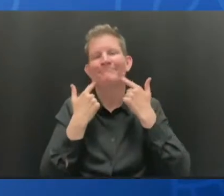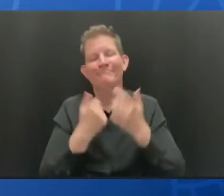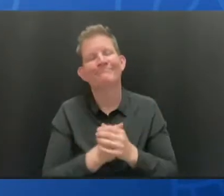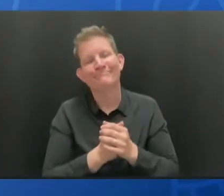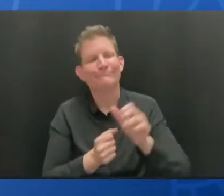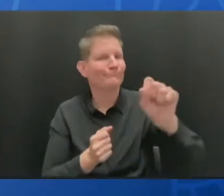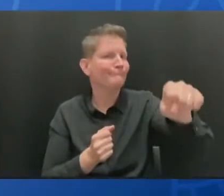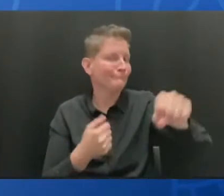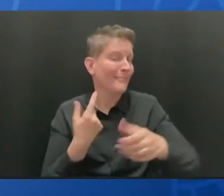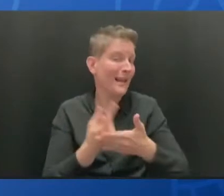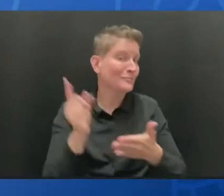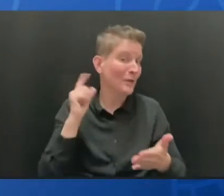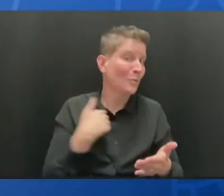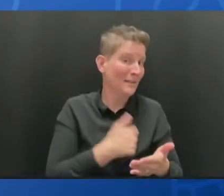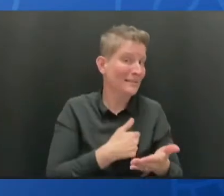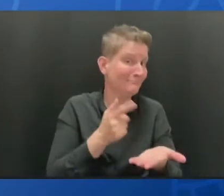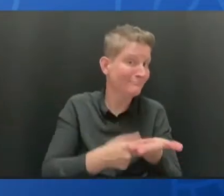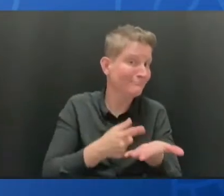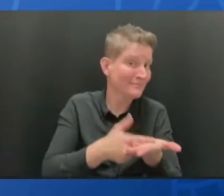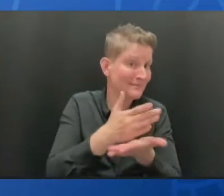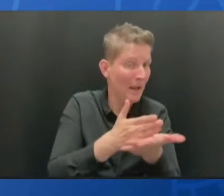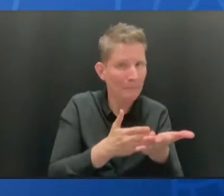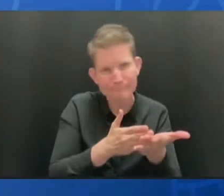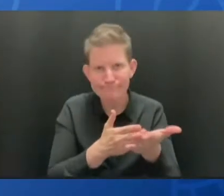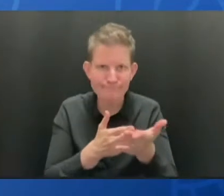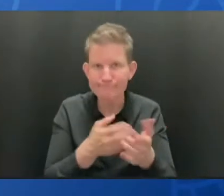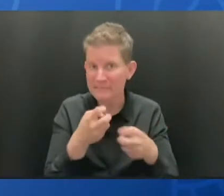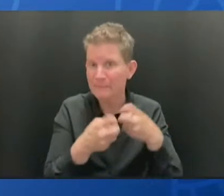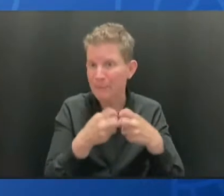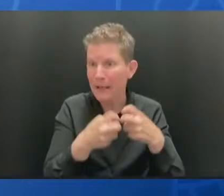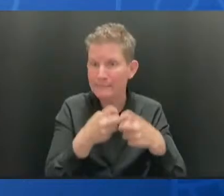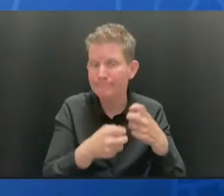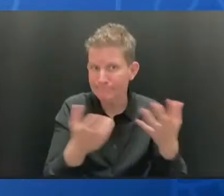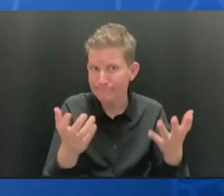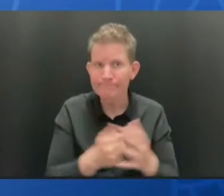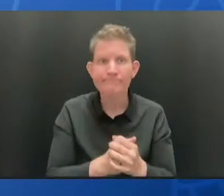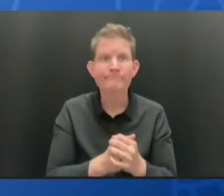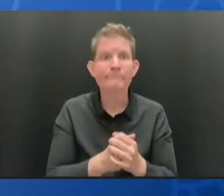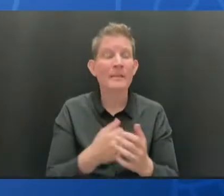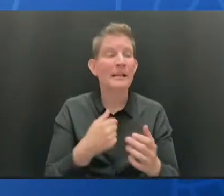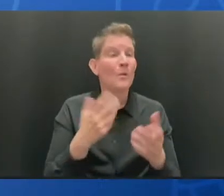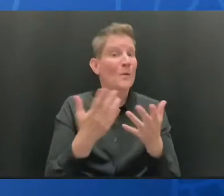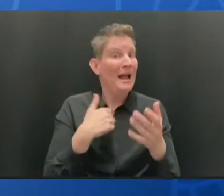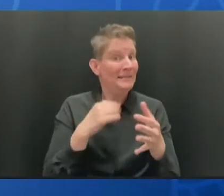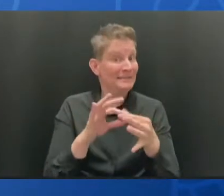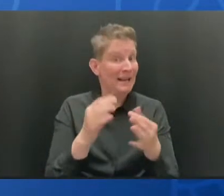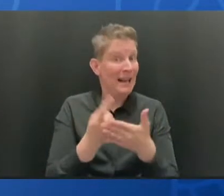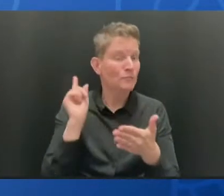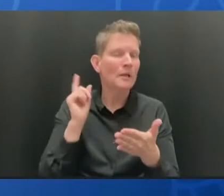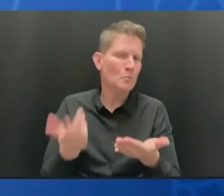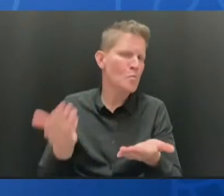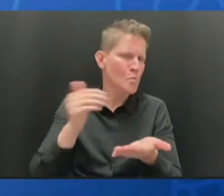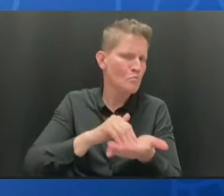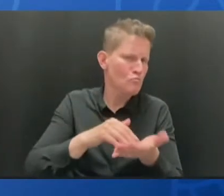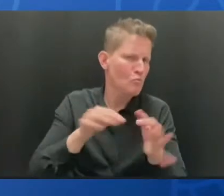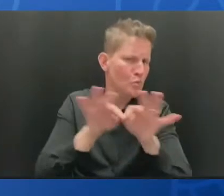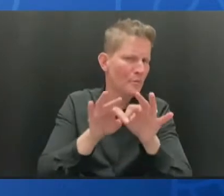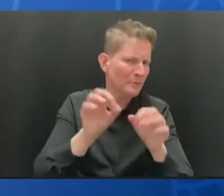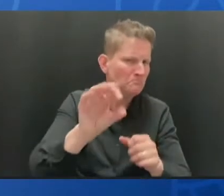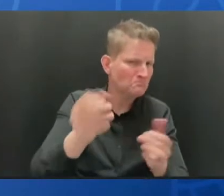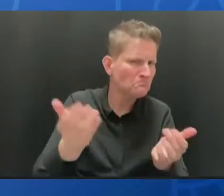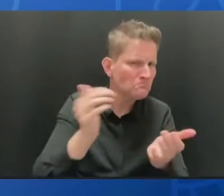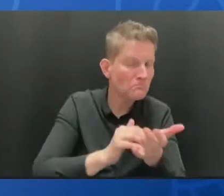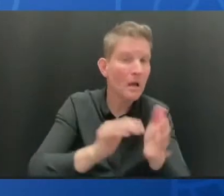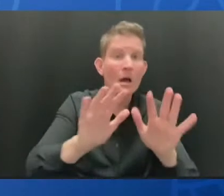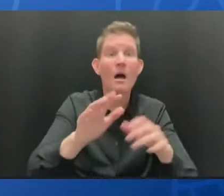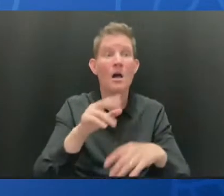but as I said last week, worth repeating today with this new news, is that the United States supports economic deals that